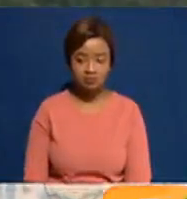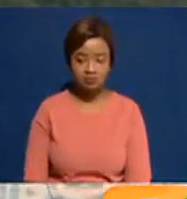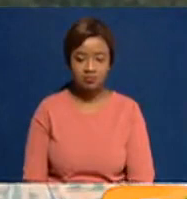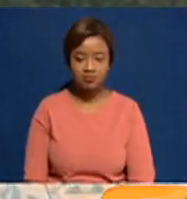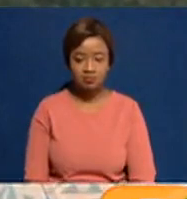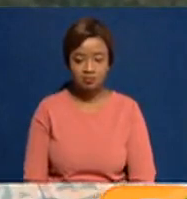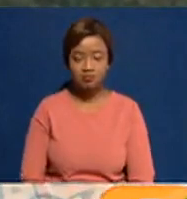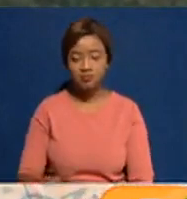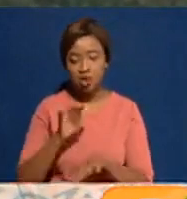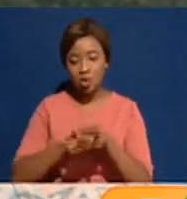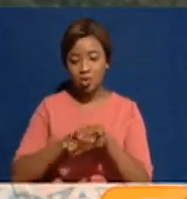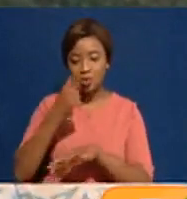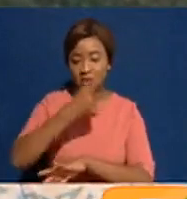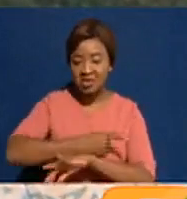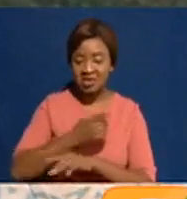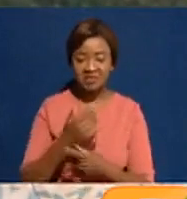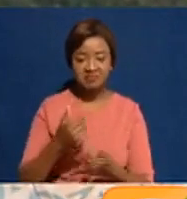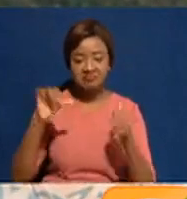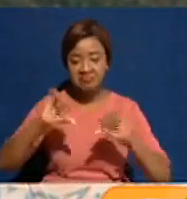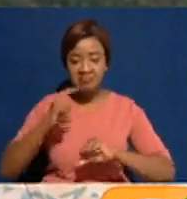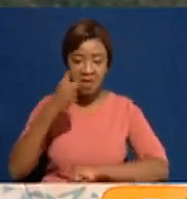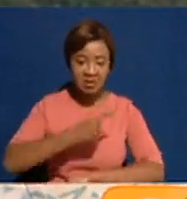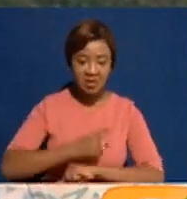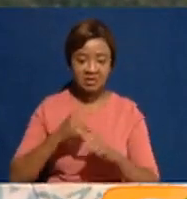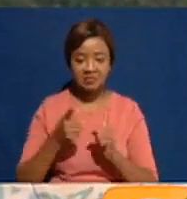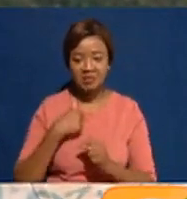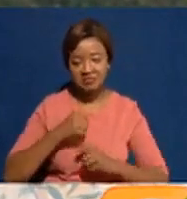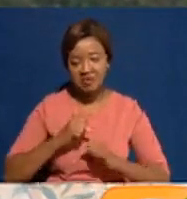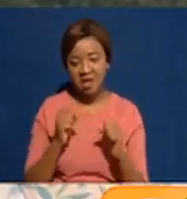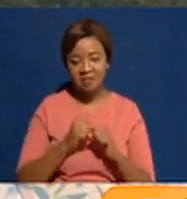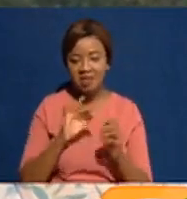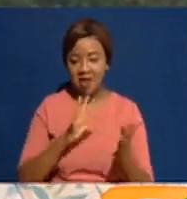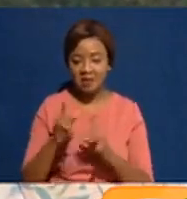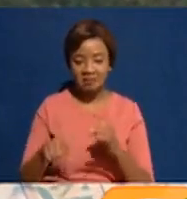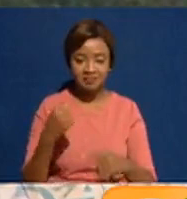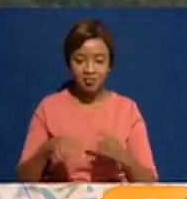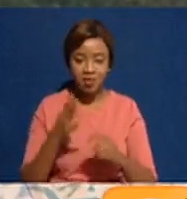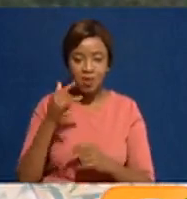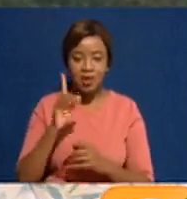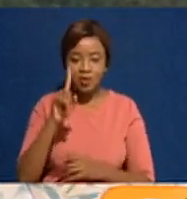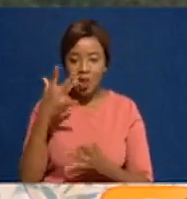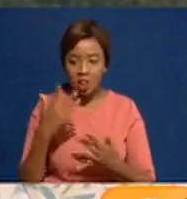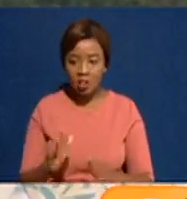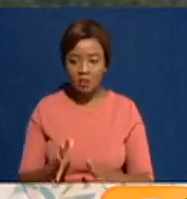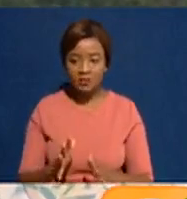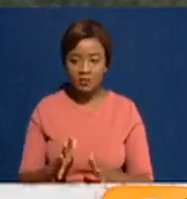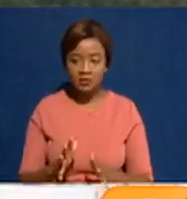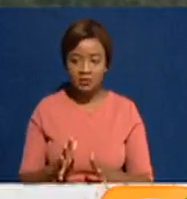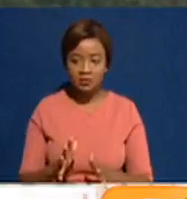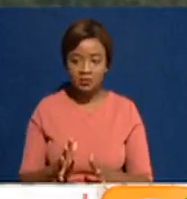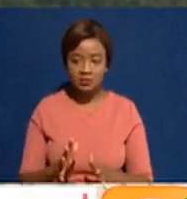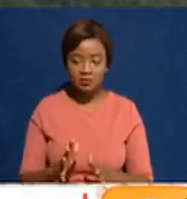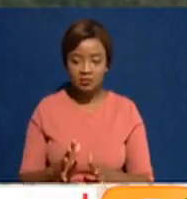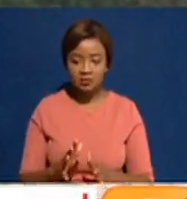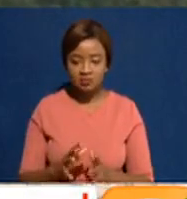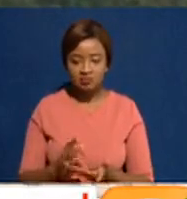Good days, bad days, but I just take how the season has been. One loss in the regular season, that's, you know, a good